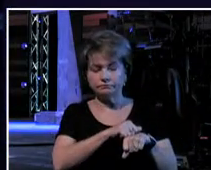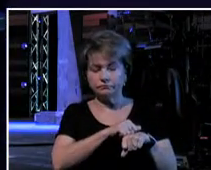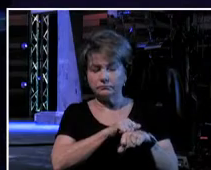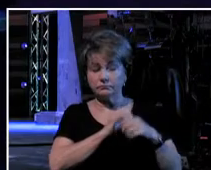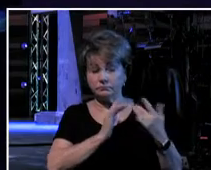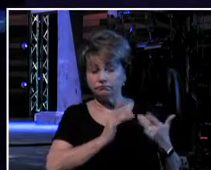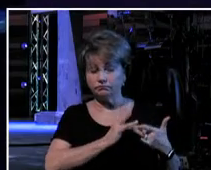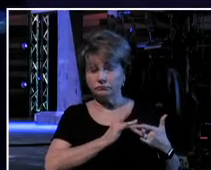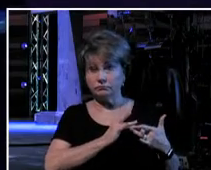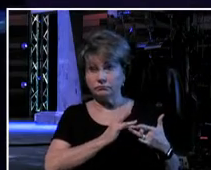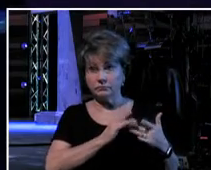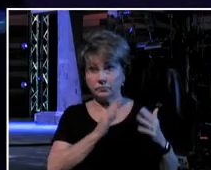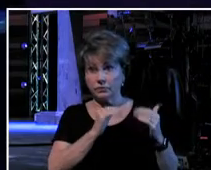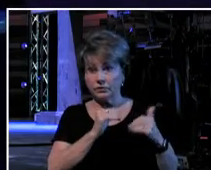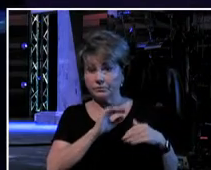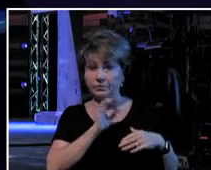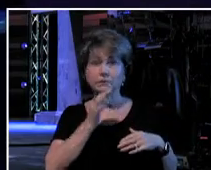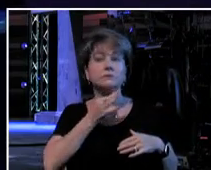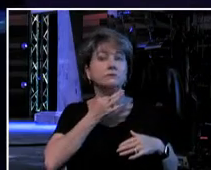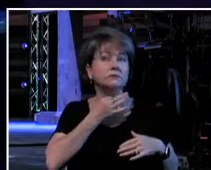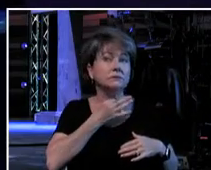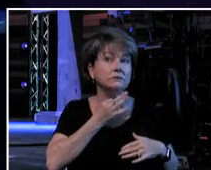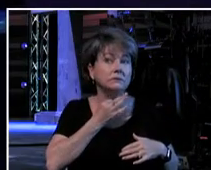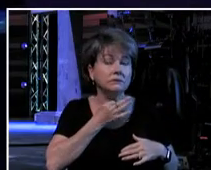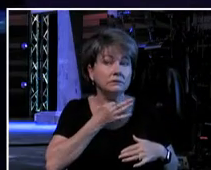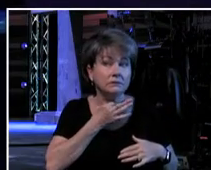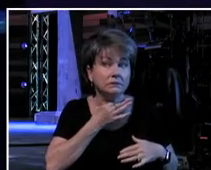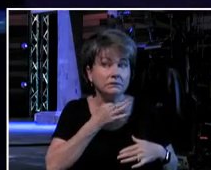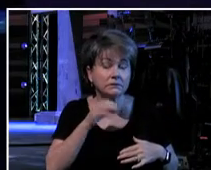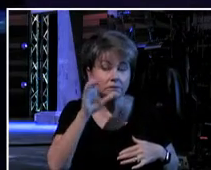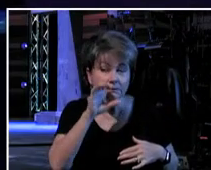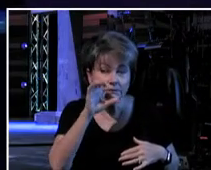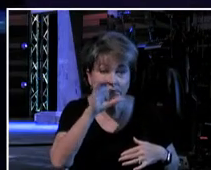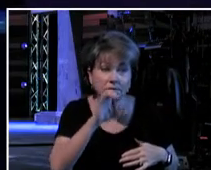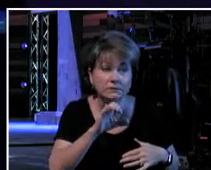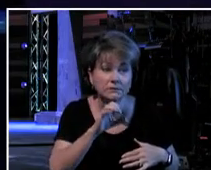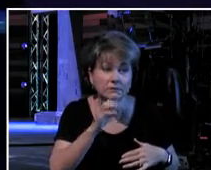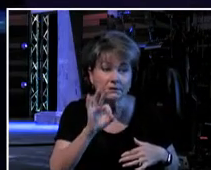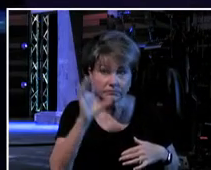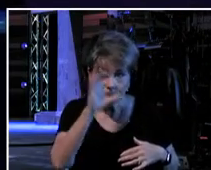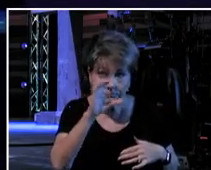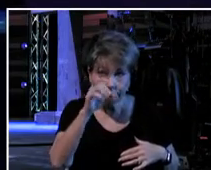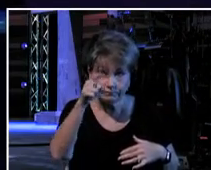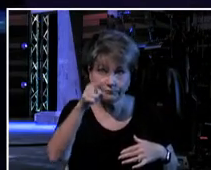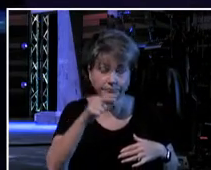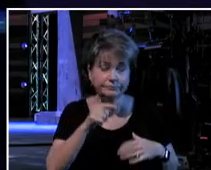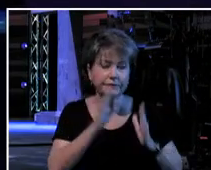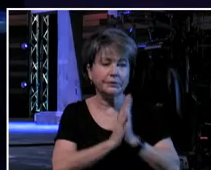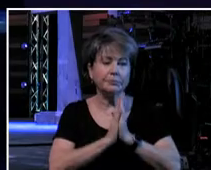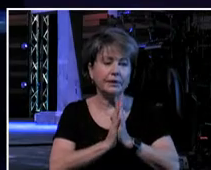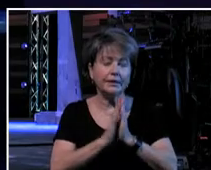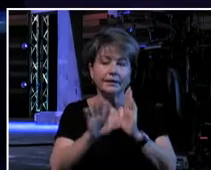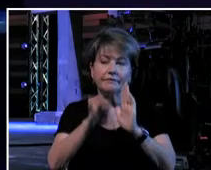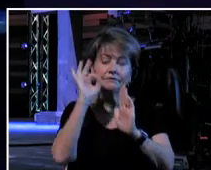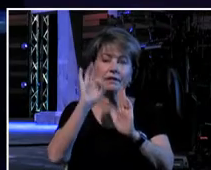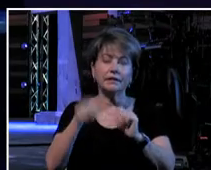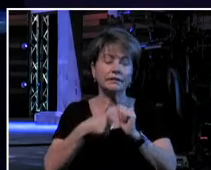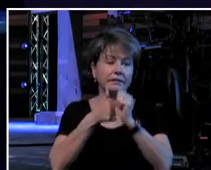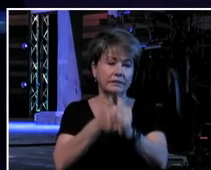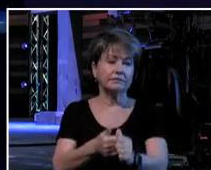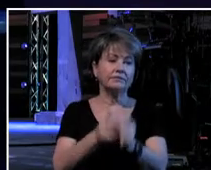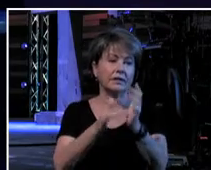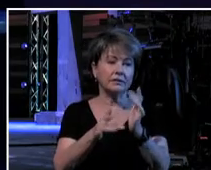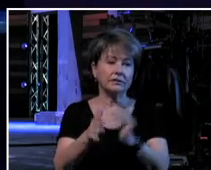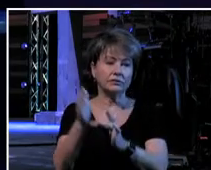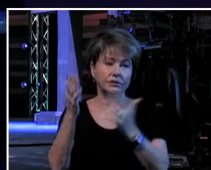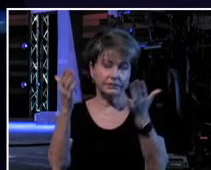curious. If they're curious, we pray that they become a seeker. If they're seeking him, we pray that they find him. And if they